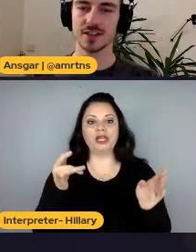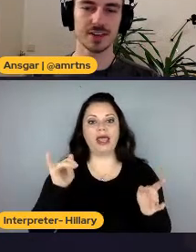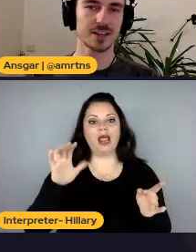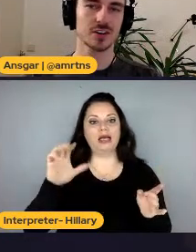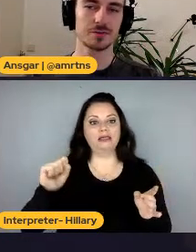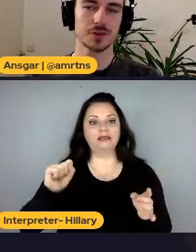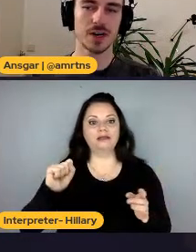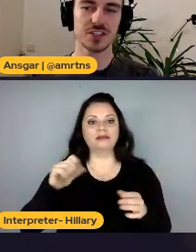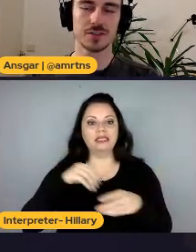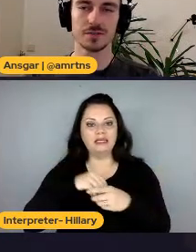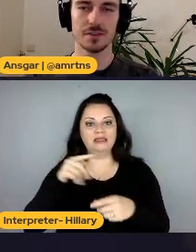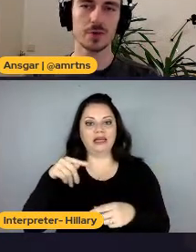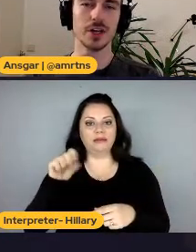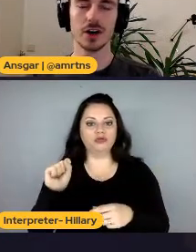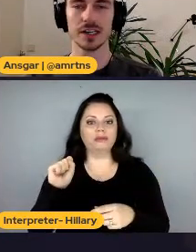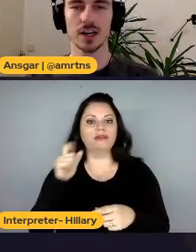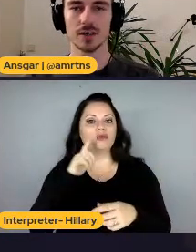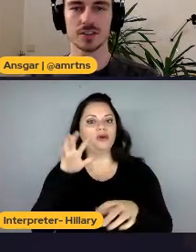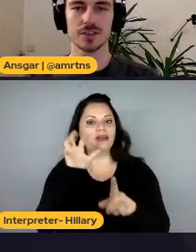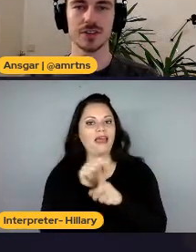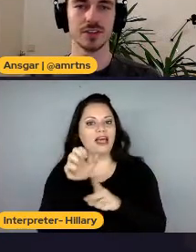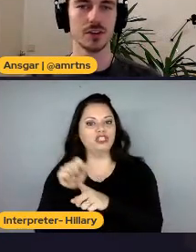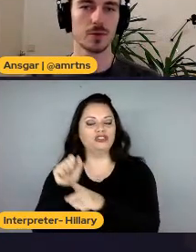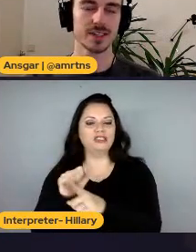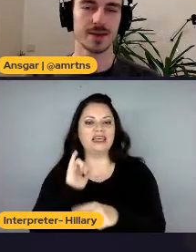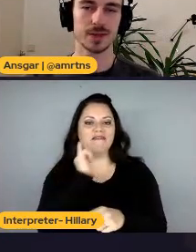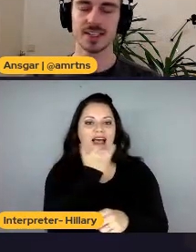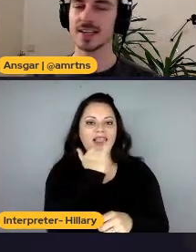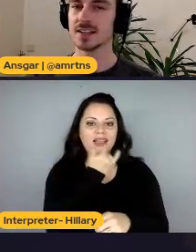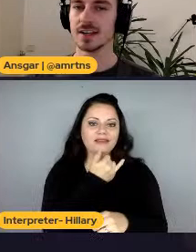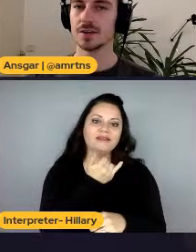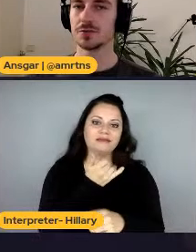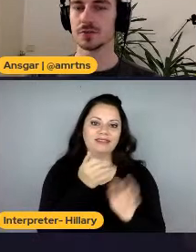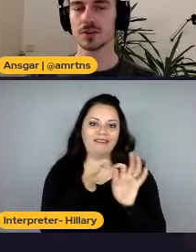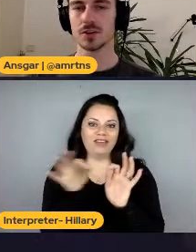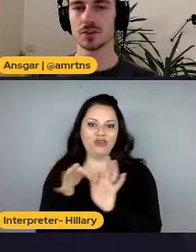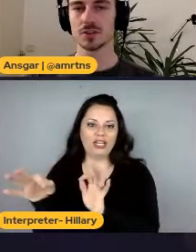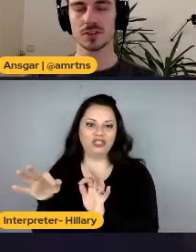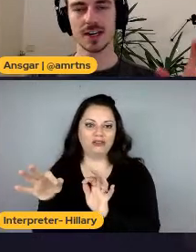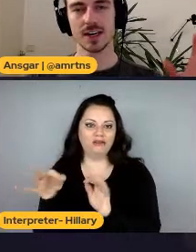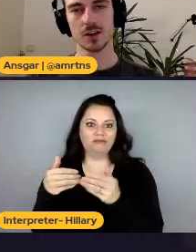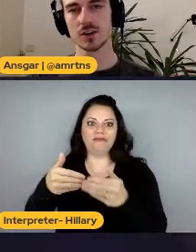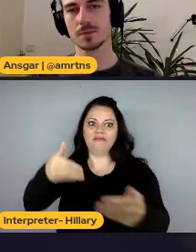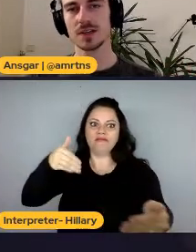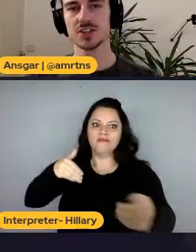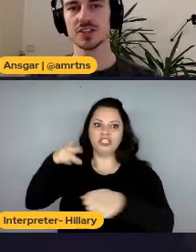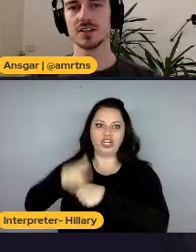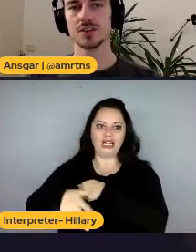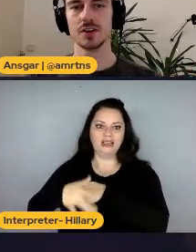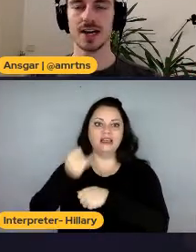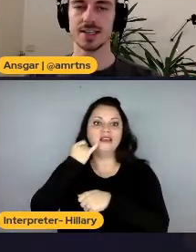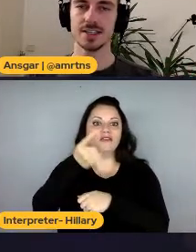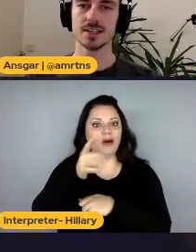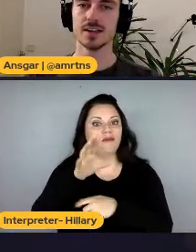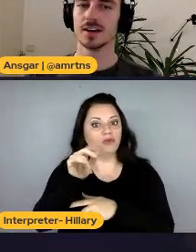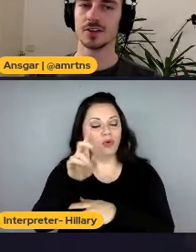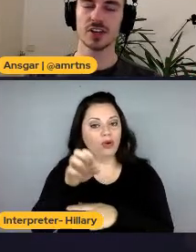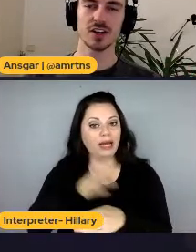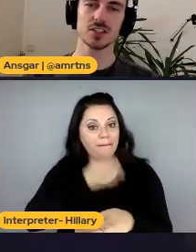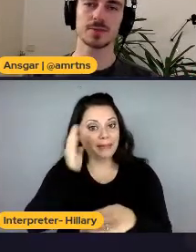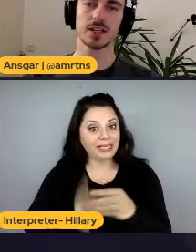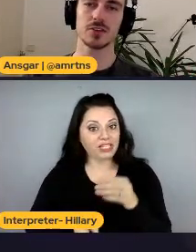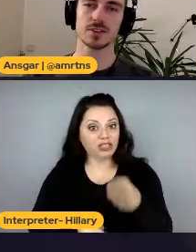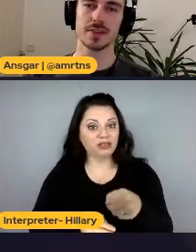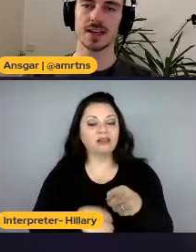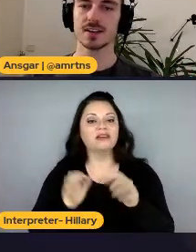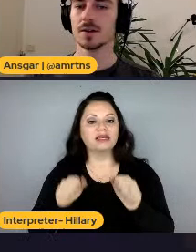catch invalid configuration very early on, so you know what happens. And if you have good code completion in your IDE, you can